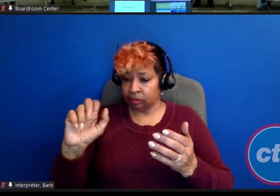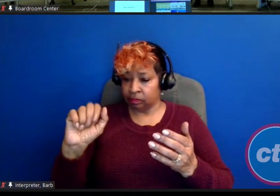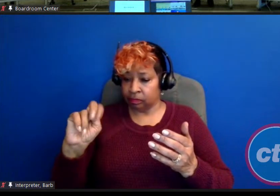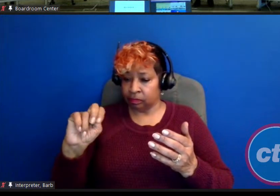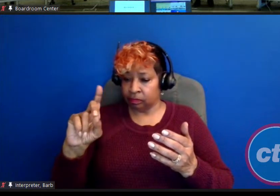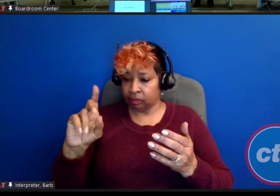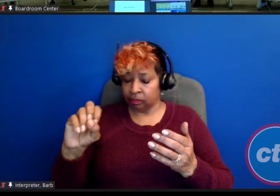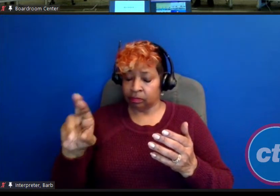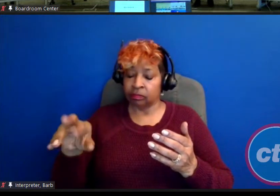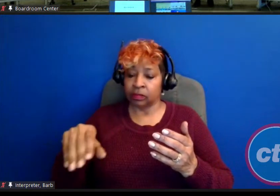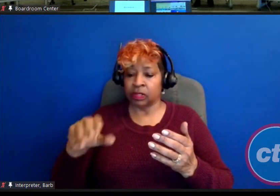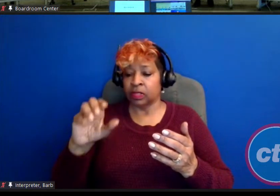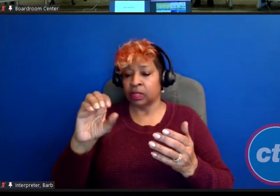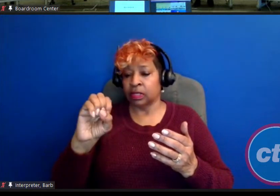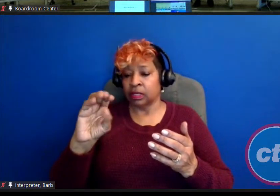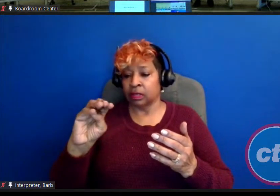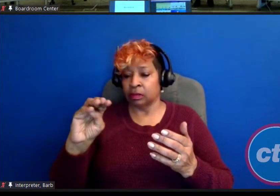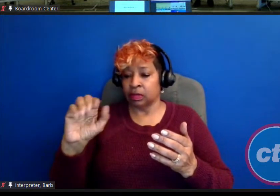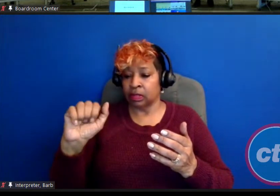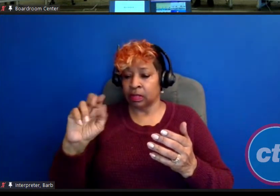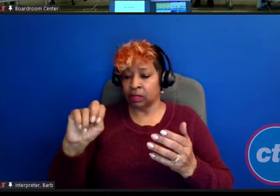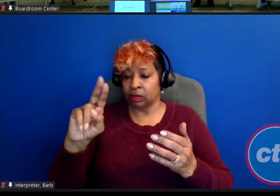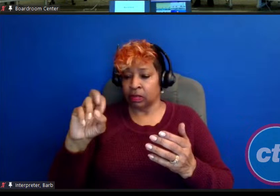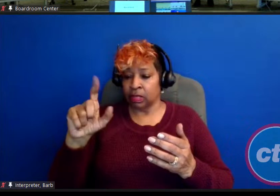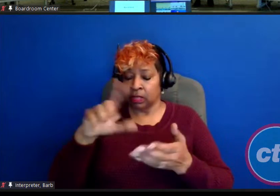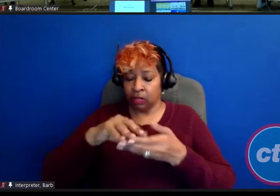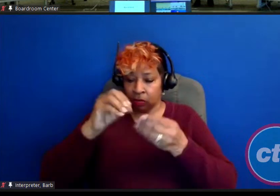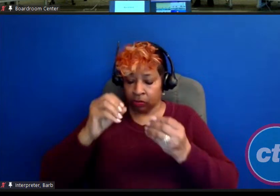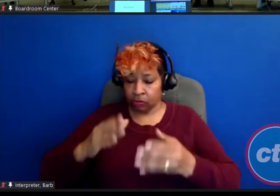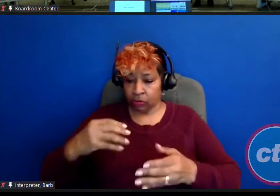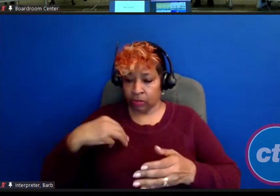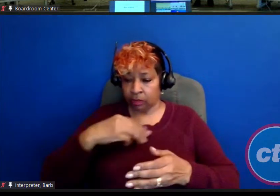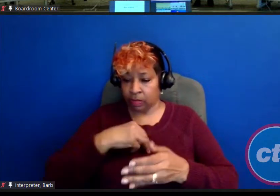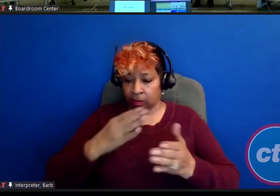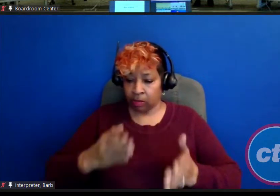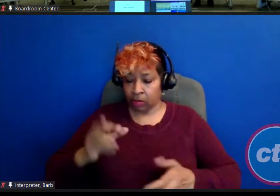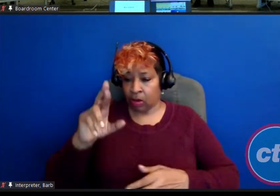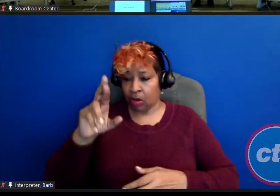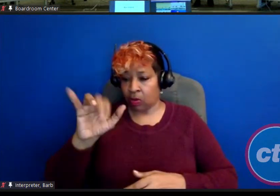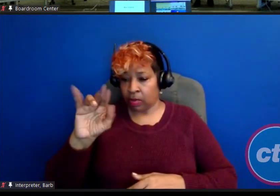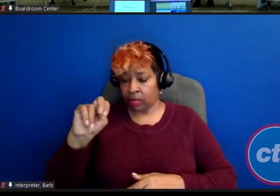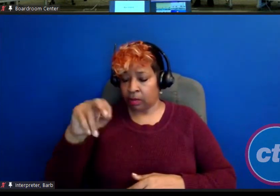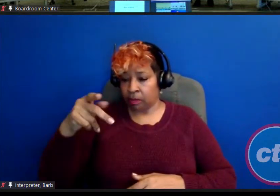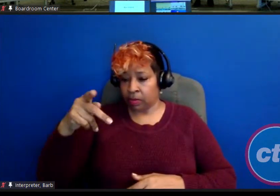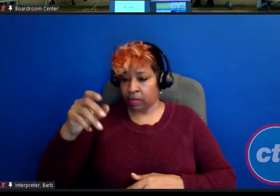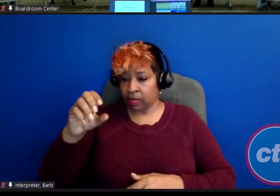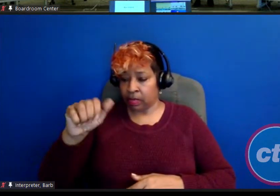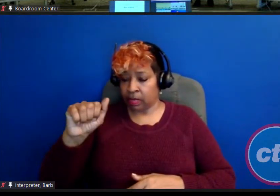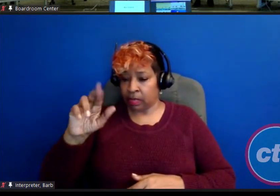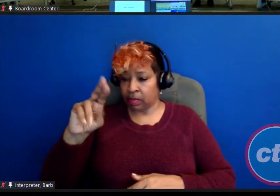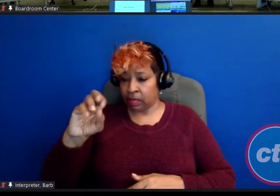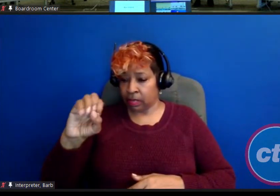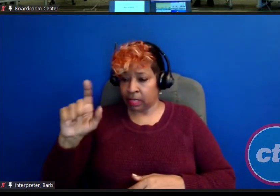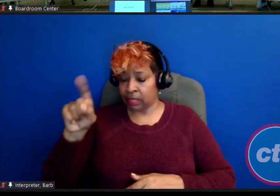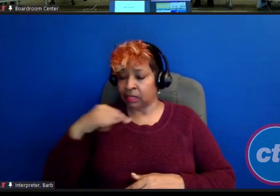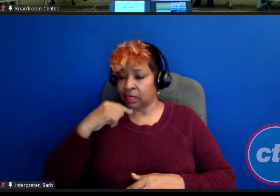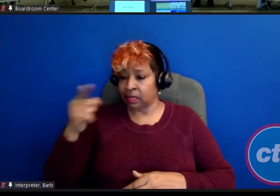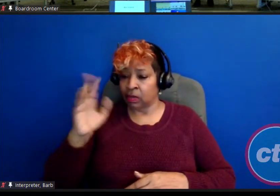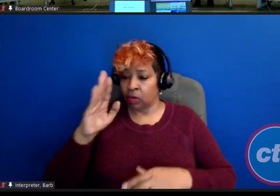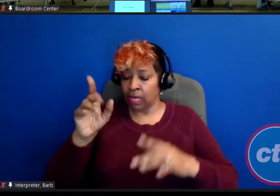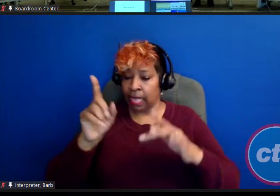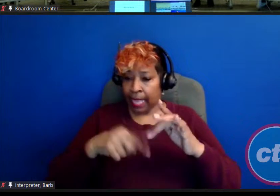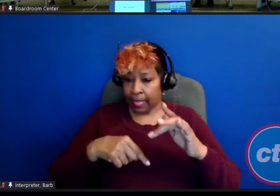Emmanuel Garcia. Here. Student member. Ryan Parnell. Ryan Parnell indicated that he would be absent. He is